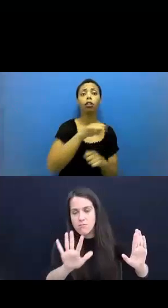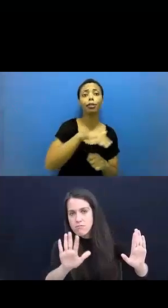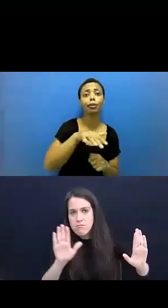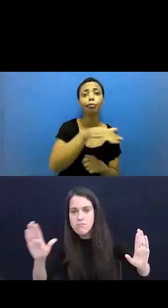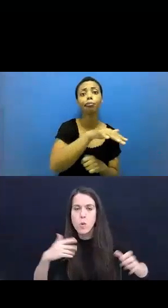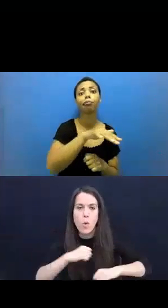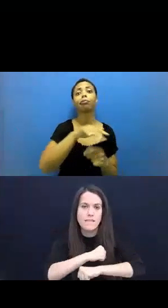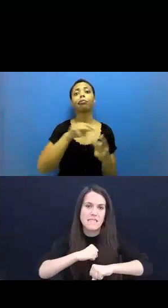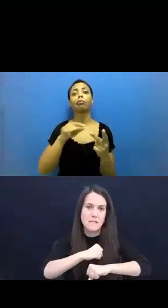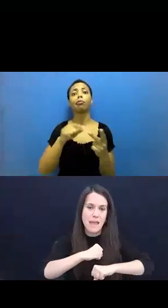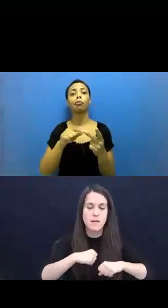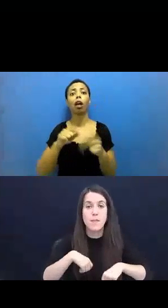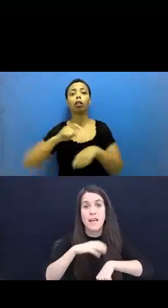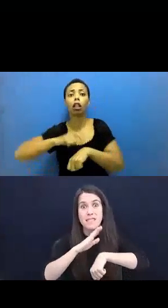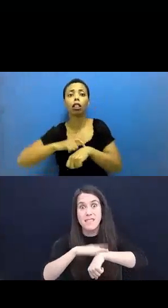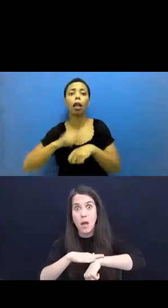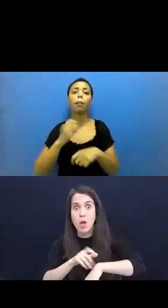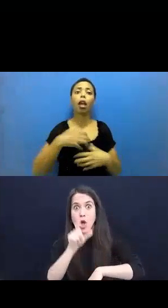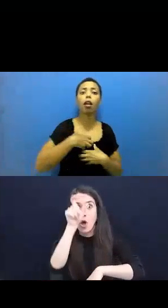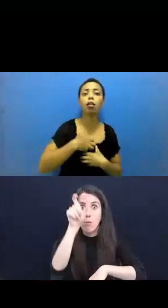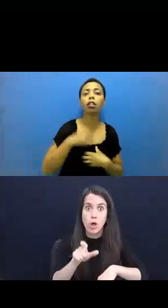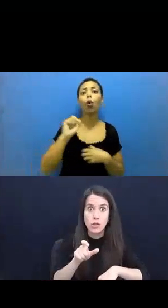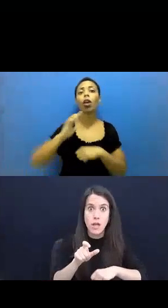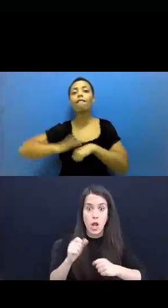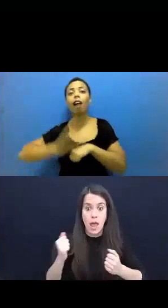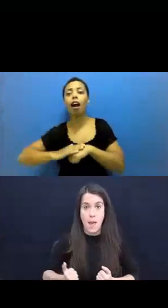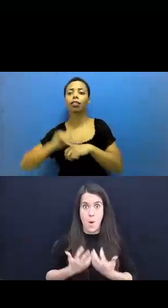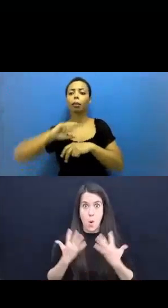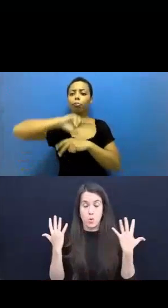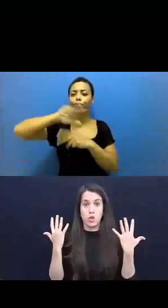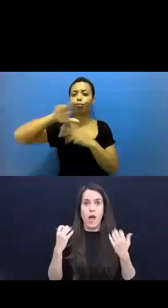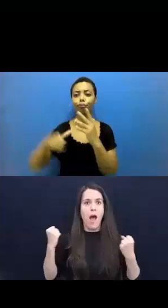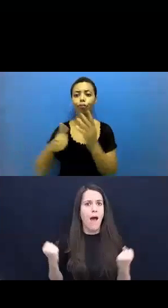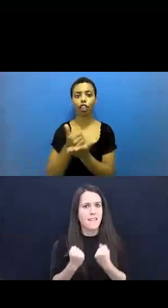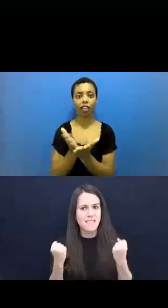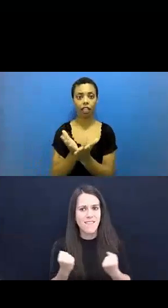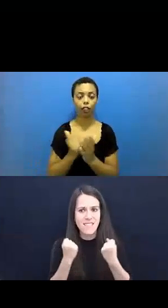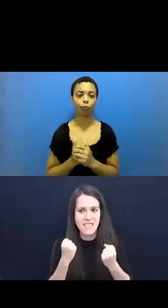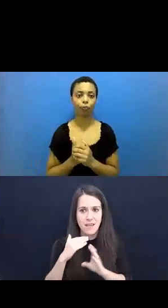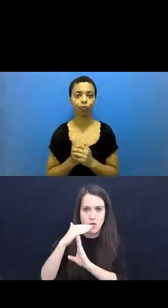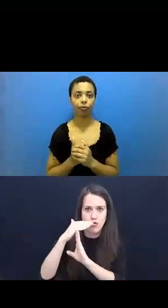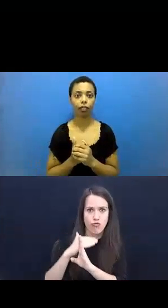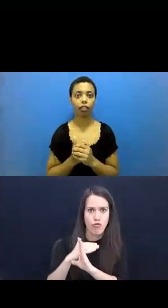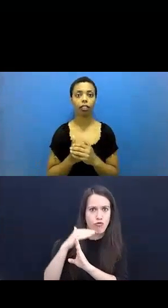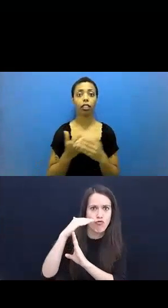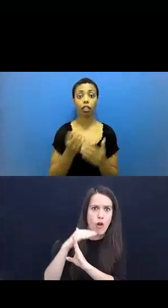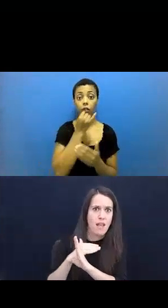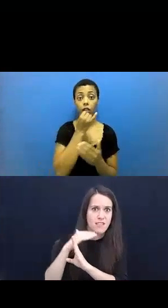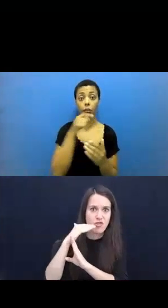person, emotion, activity, and range. This is what we call double